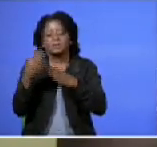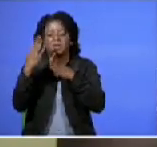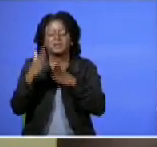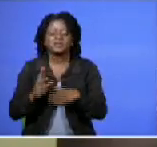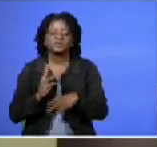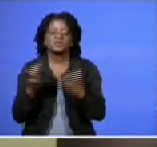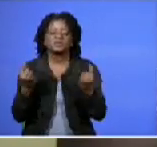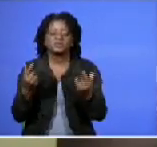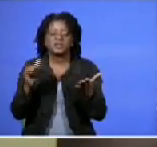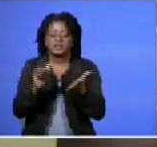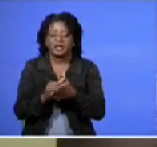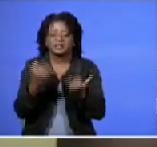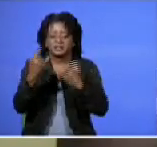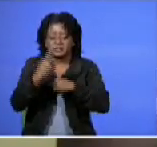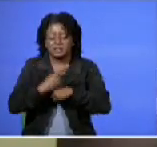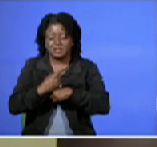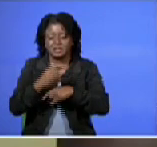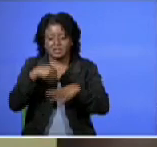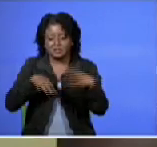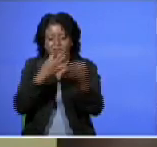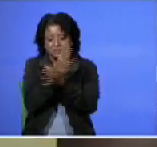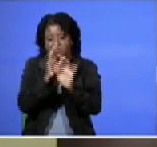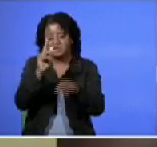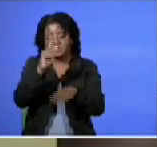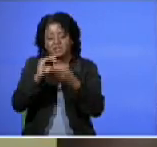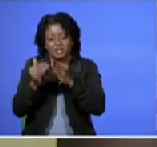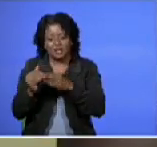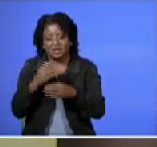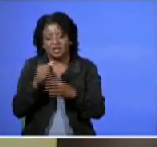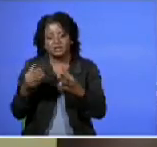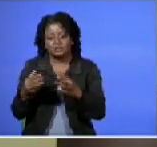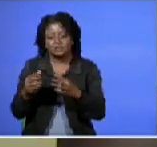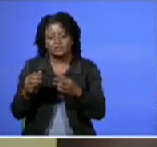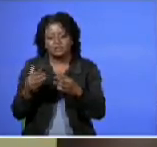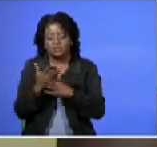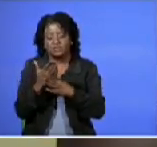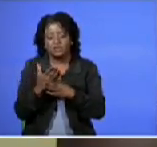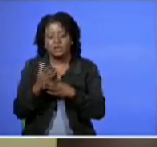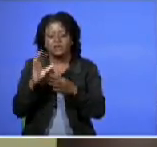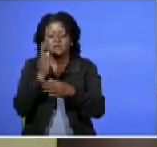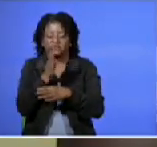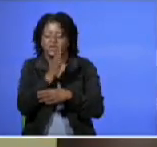doing just that today in Freetown and through our farmers market every Saturday.